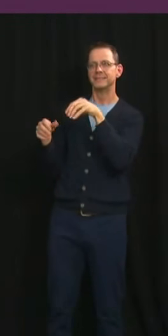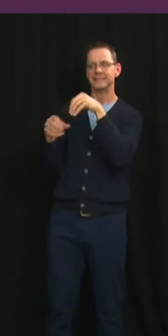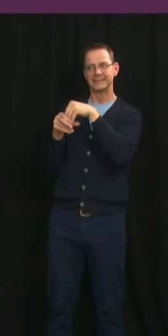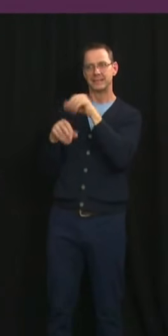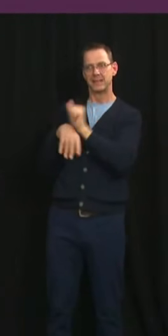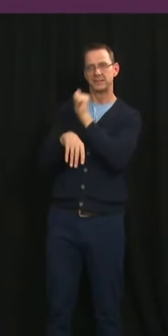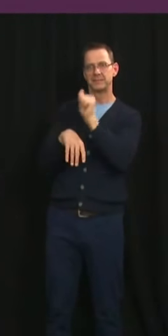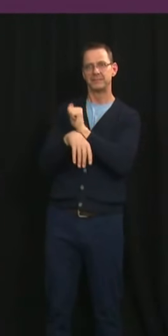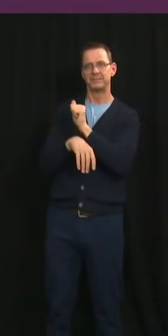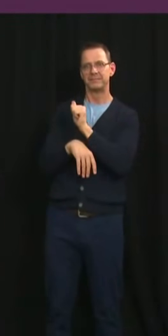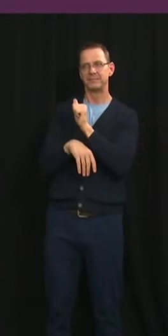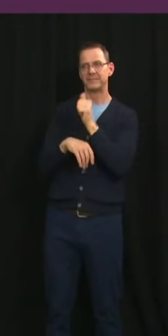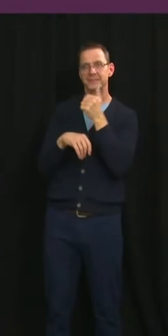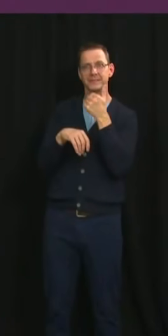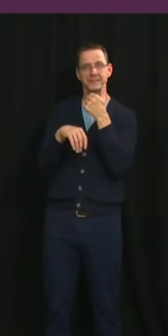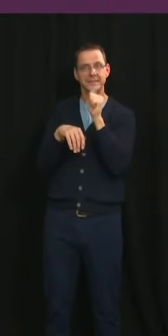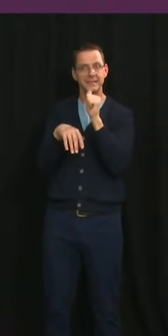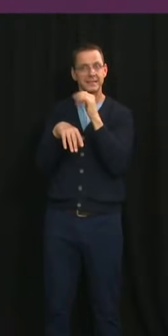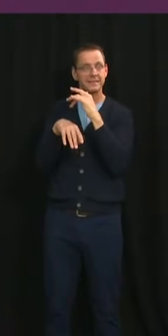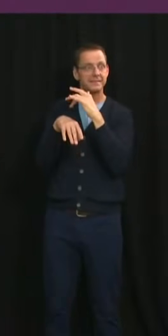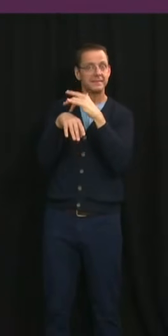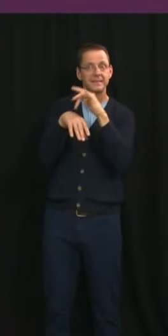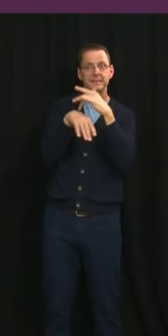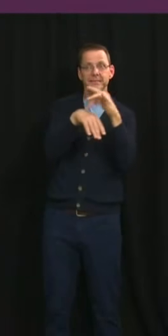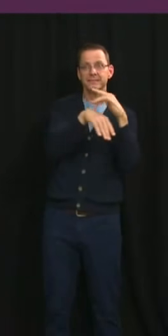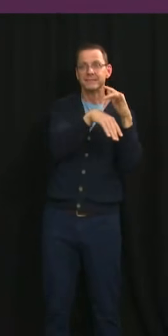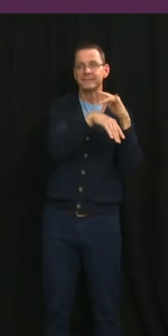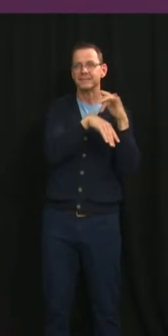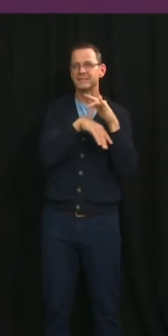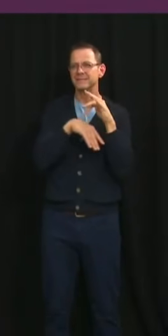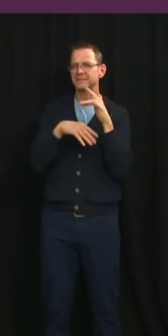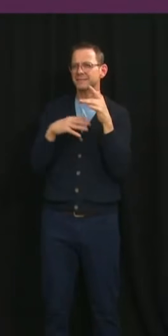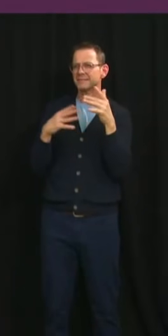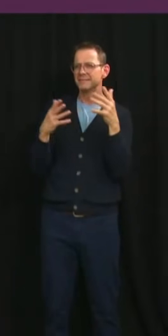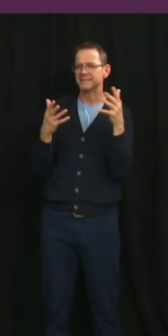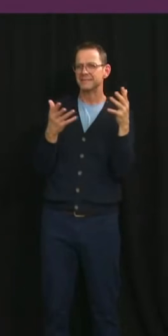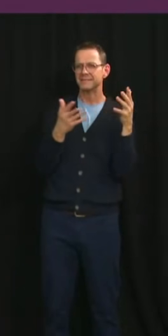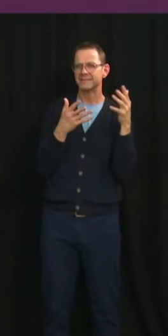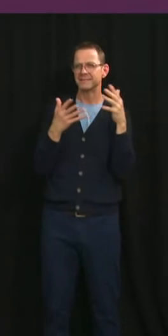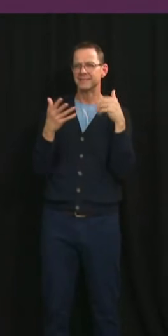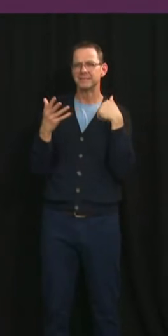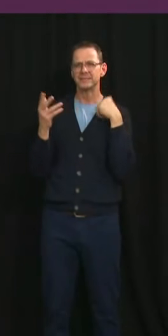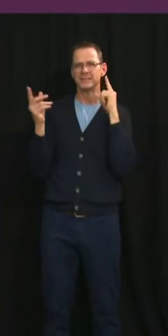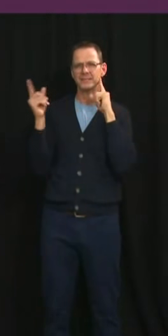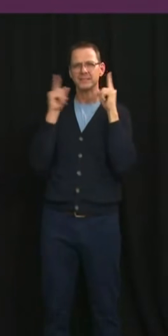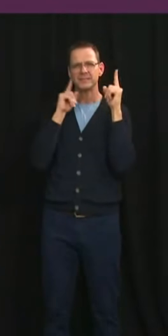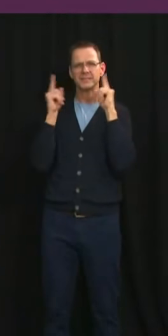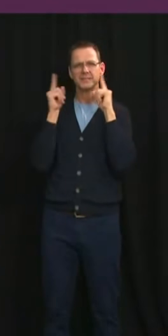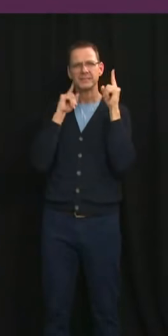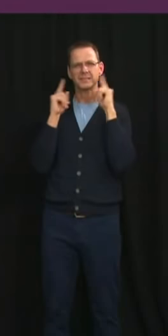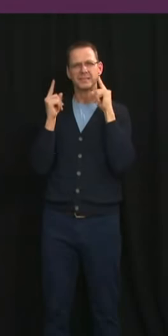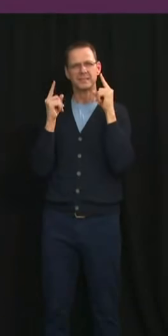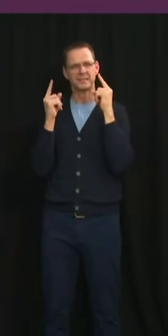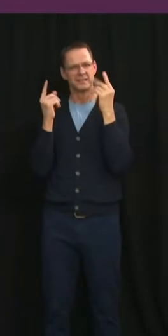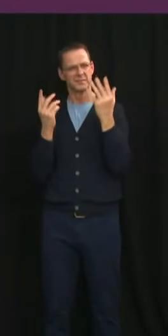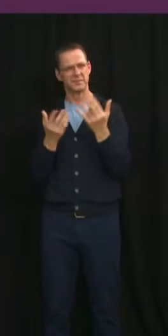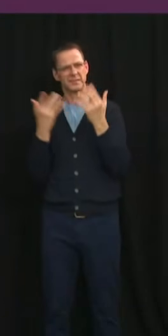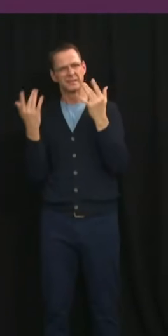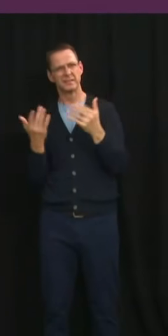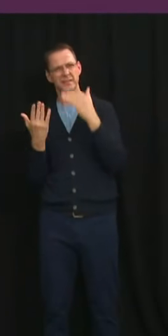heard of stories of wait lists and walk-ins to control vaccine wastage. What are you telling pharmacies about managing their